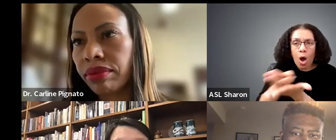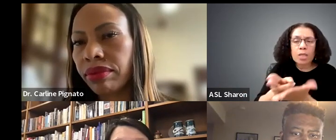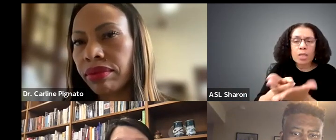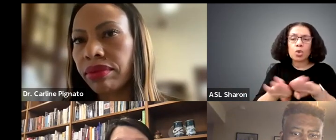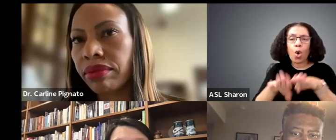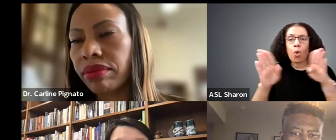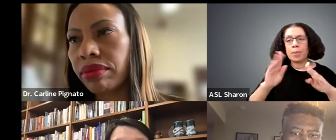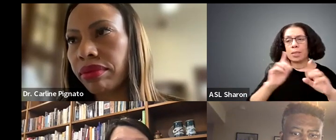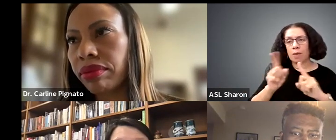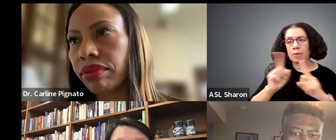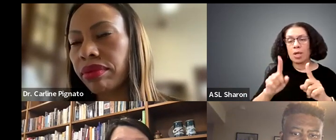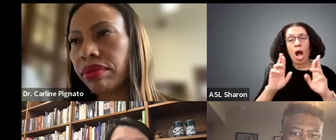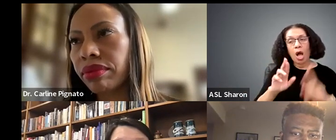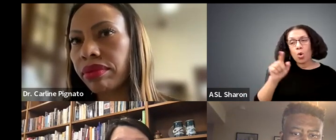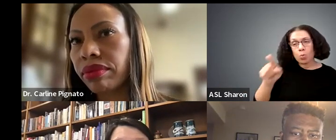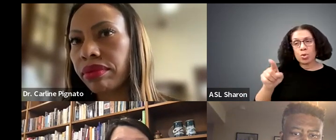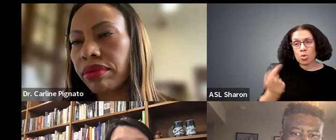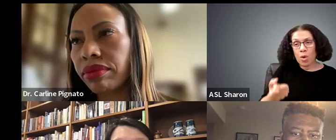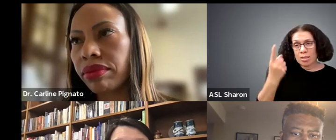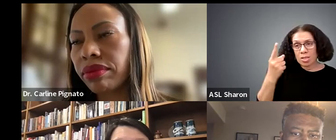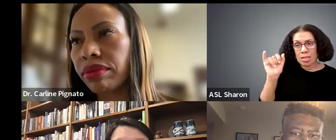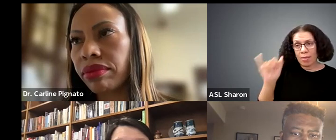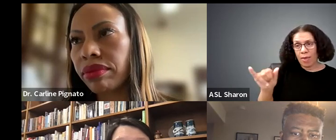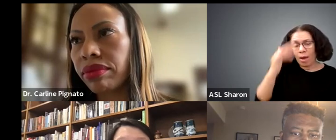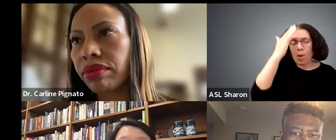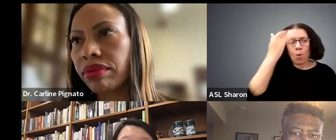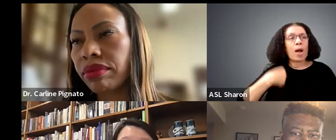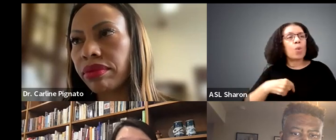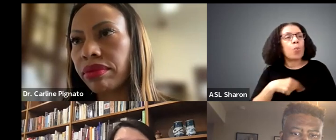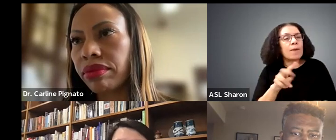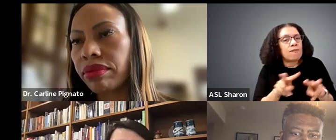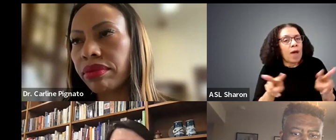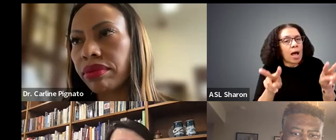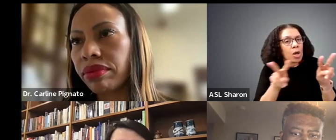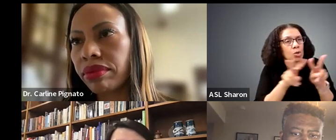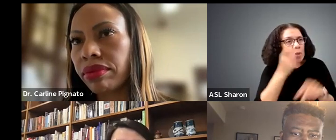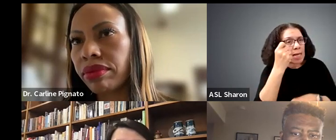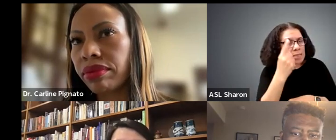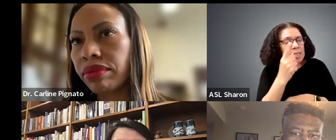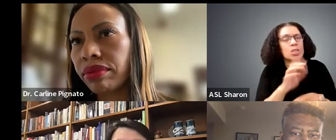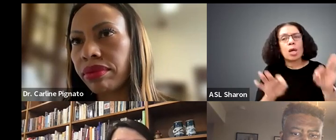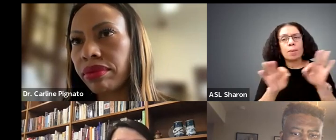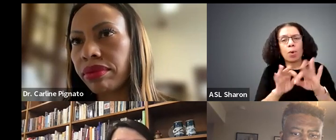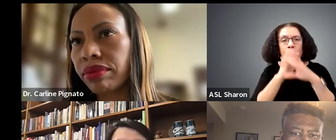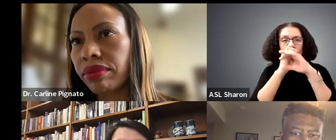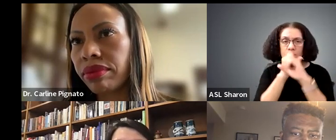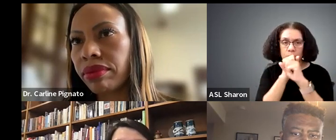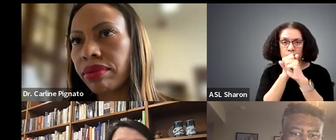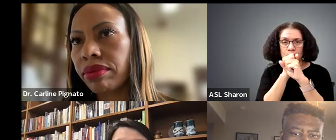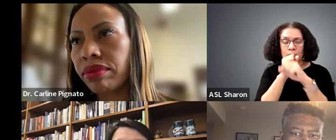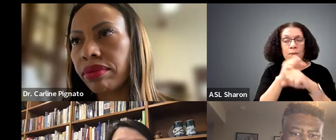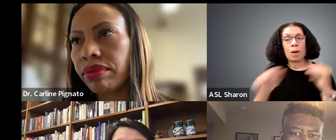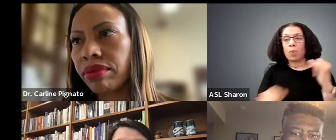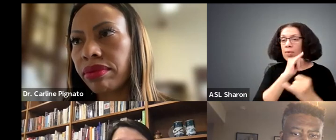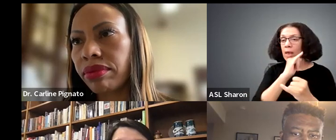really hope you understand that imperative also, as we also value and respect the need for confidentiality with the understanding when you come down to the finalists,